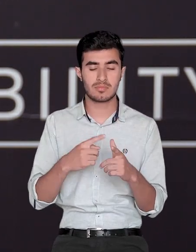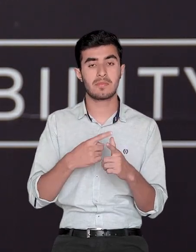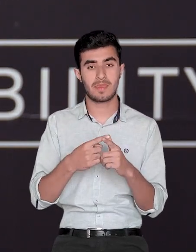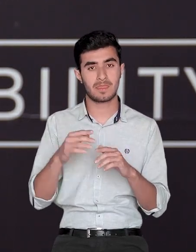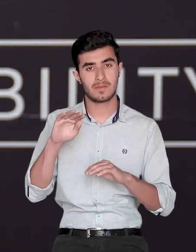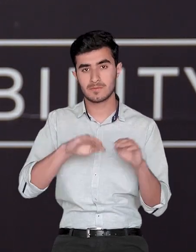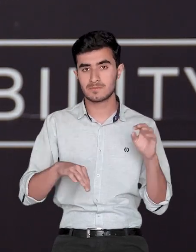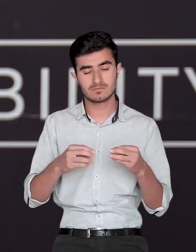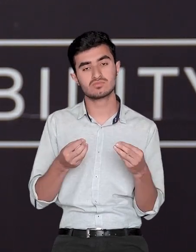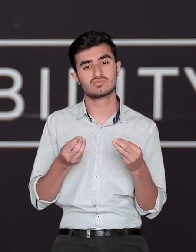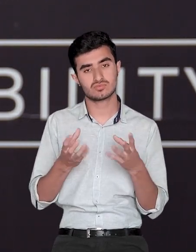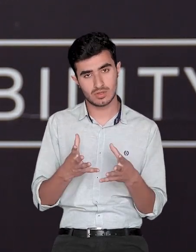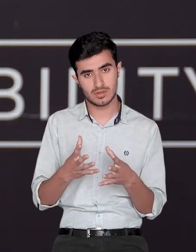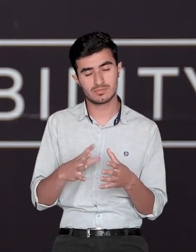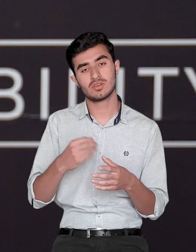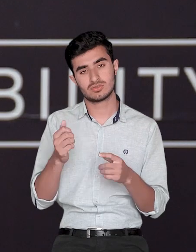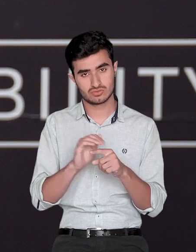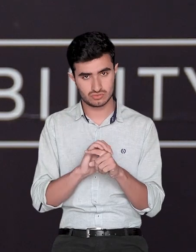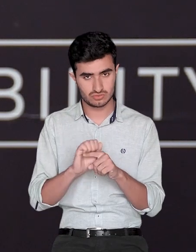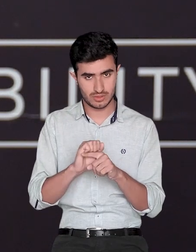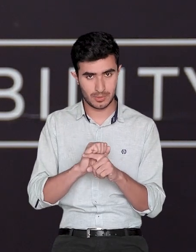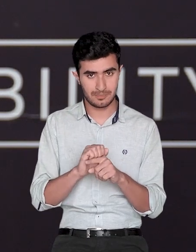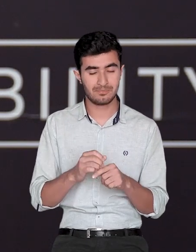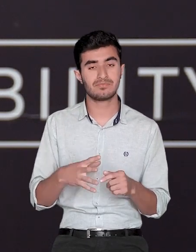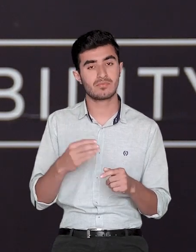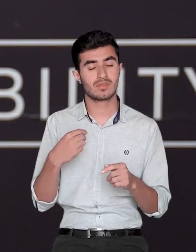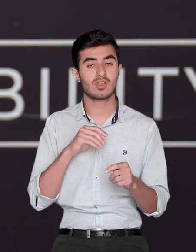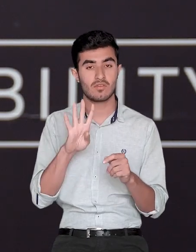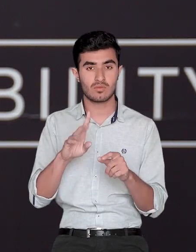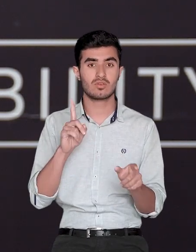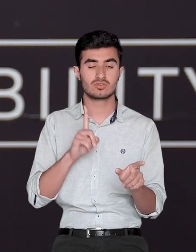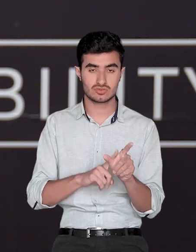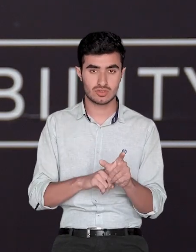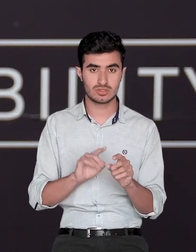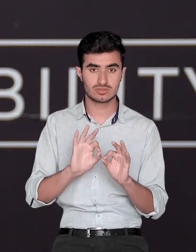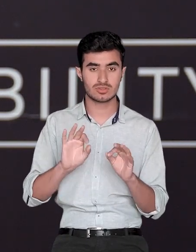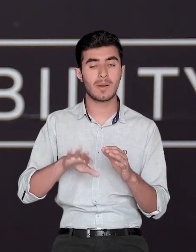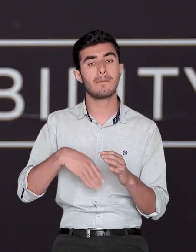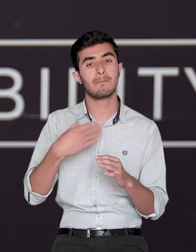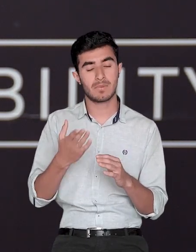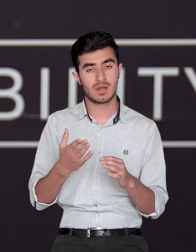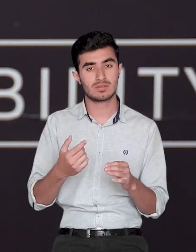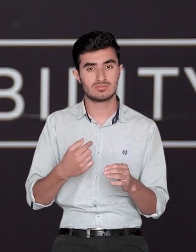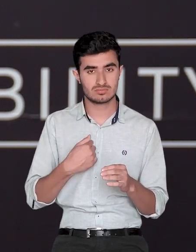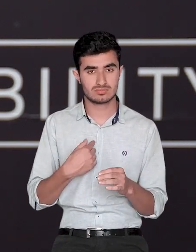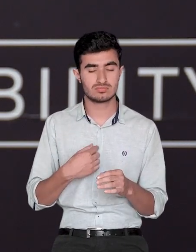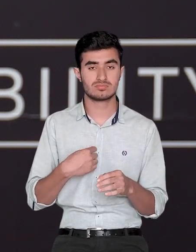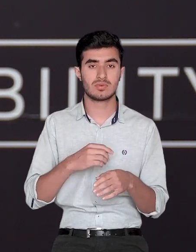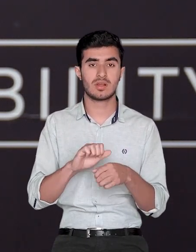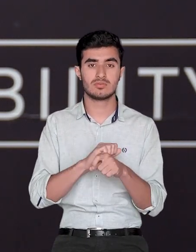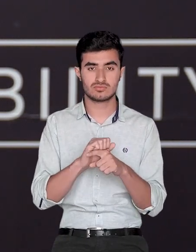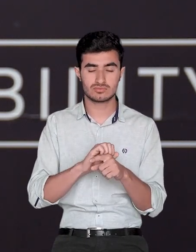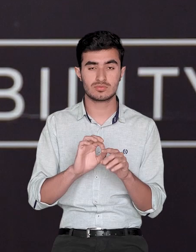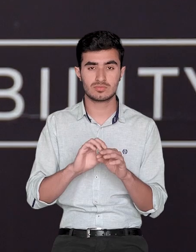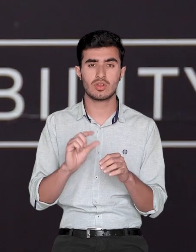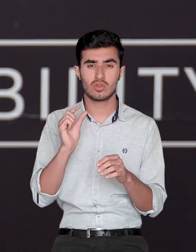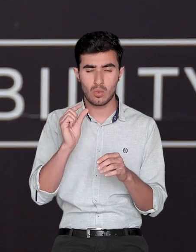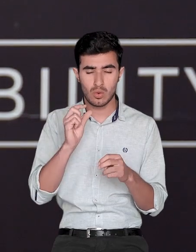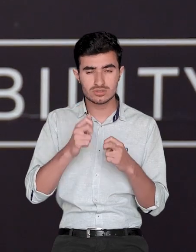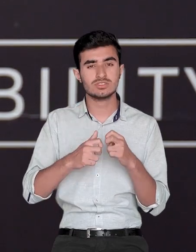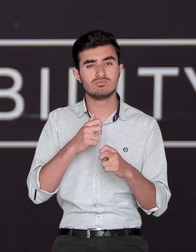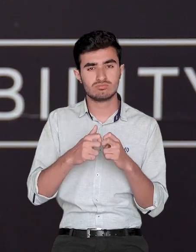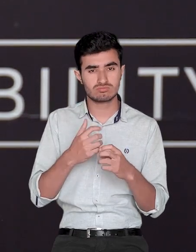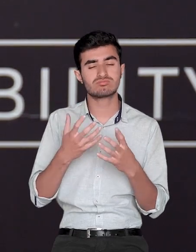started swimming and training. And even during the 4 years that I have been training, arthritis has been a